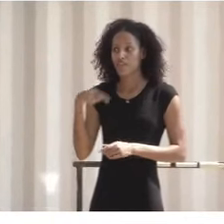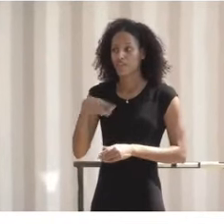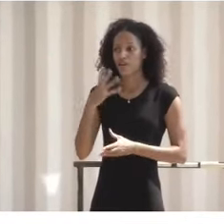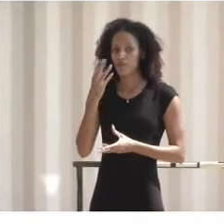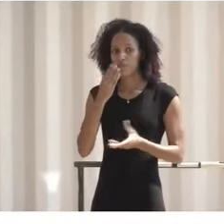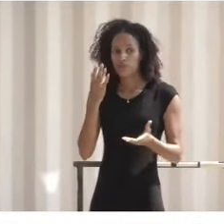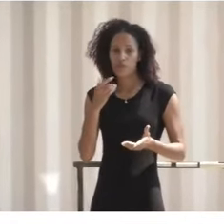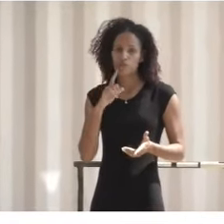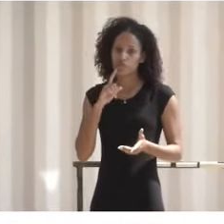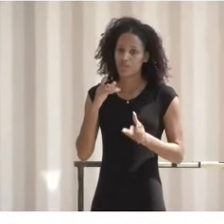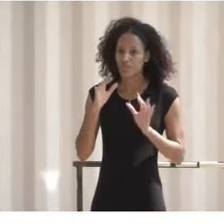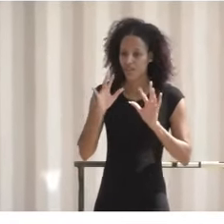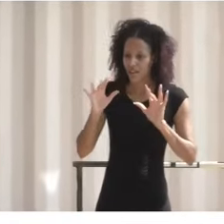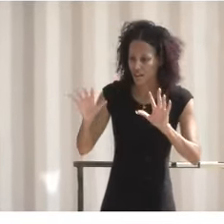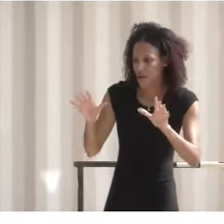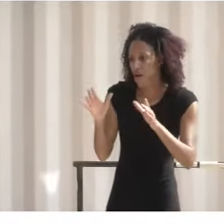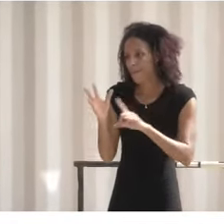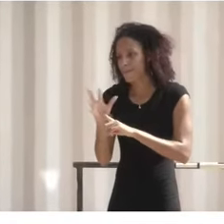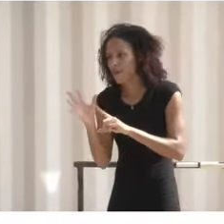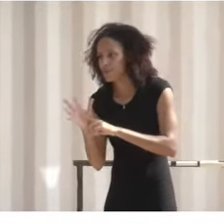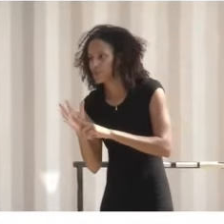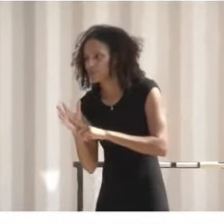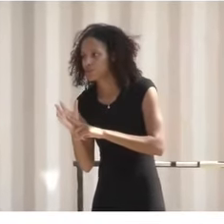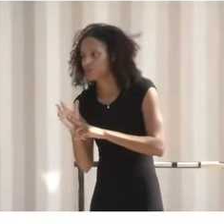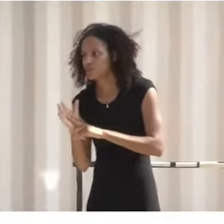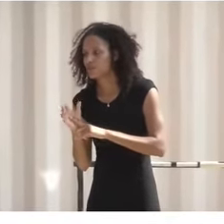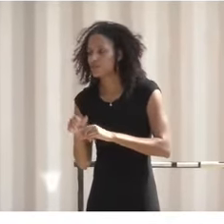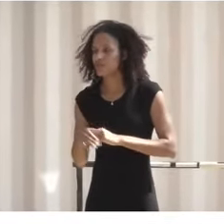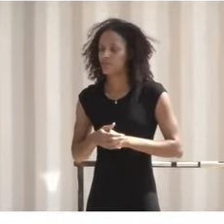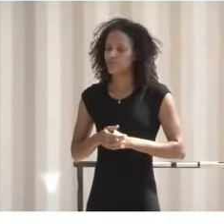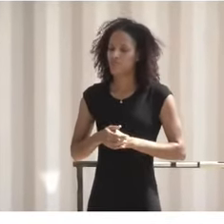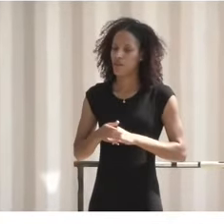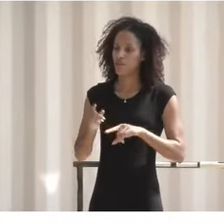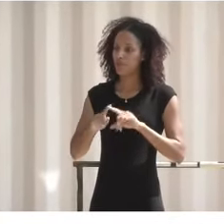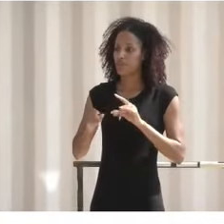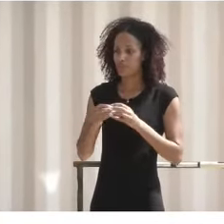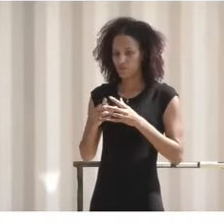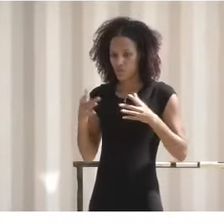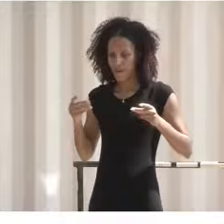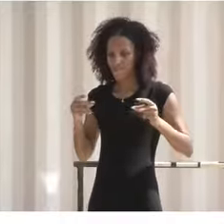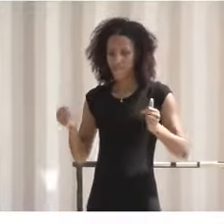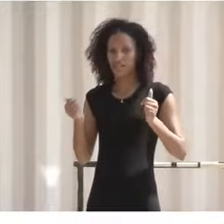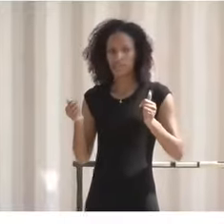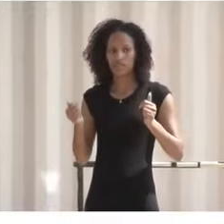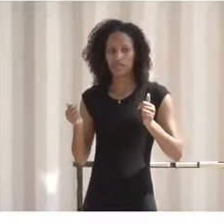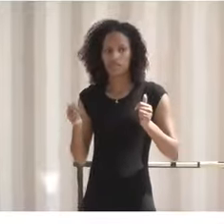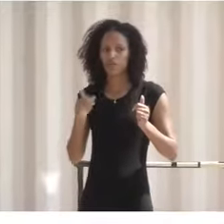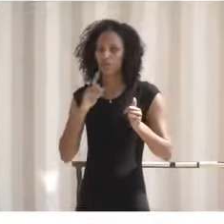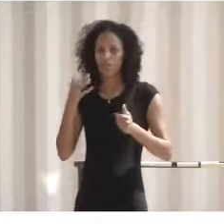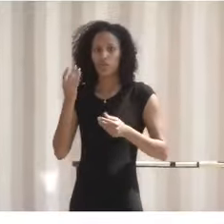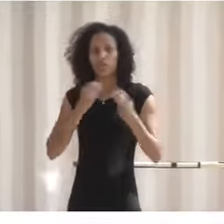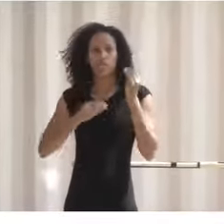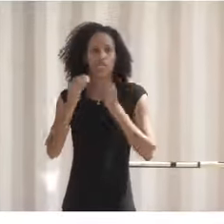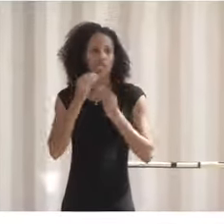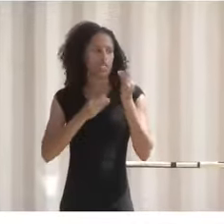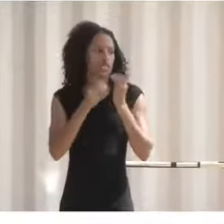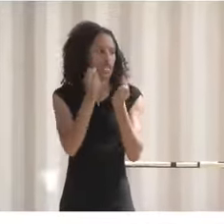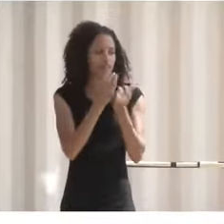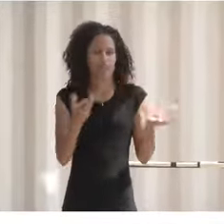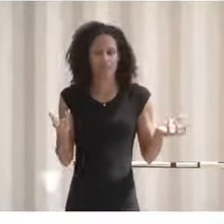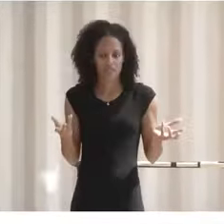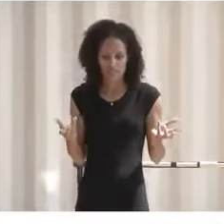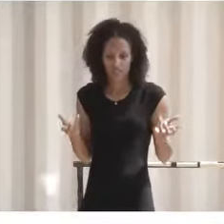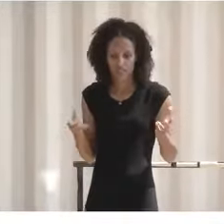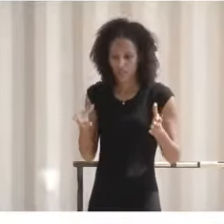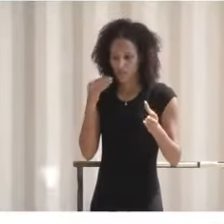very attractive and popular aquarium fish. But they grow really quickly, and they basically eat anything that they can